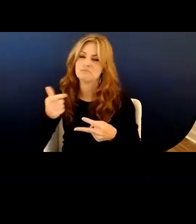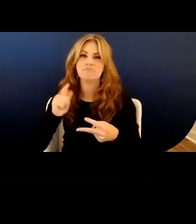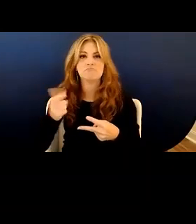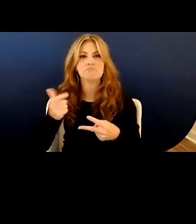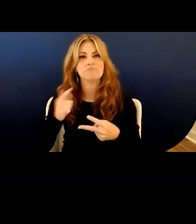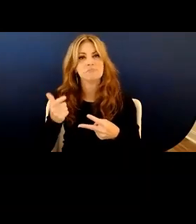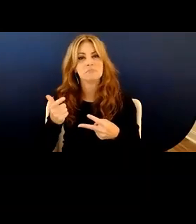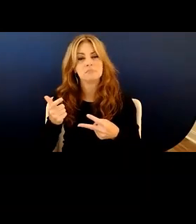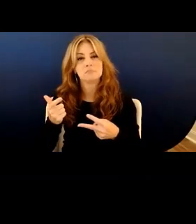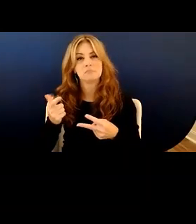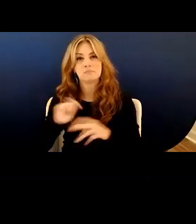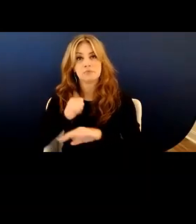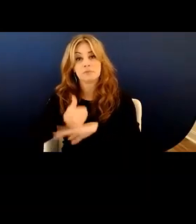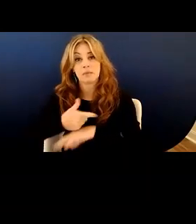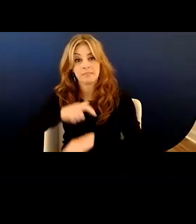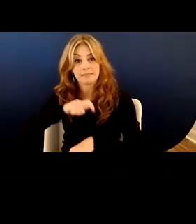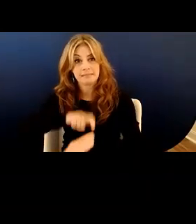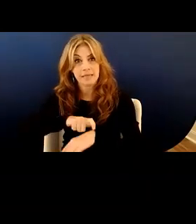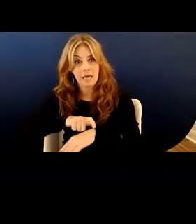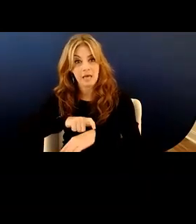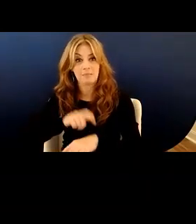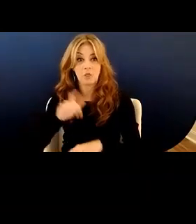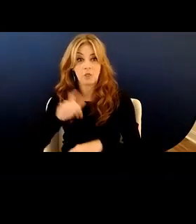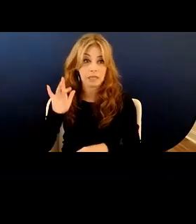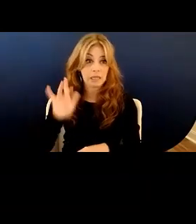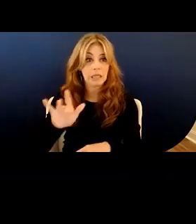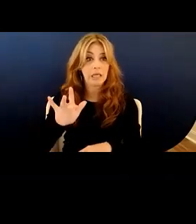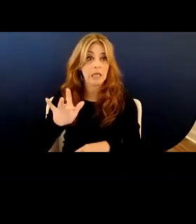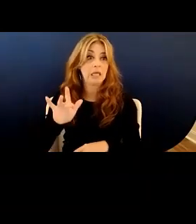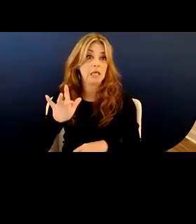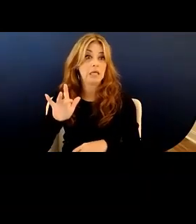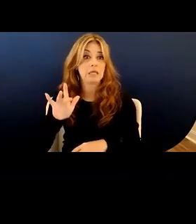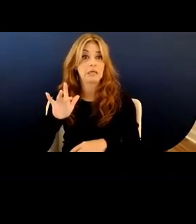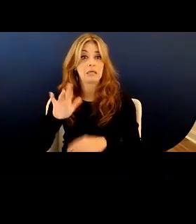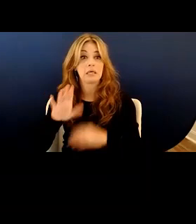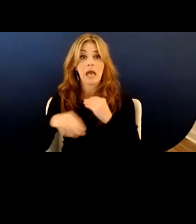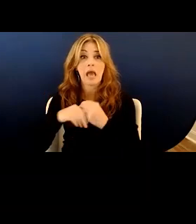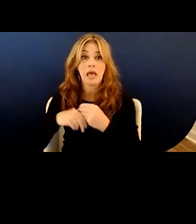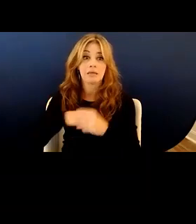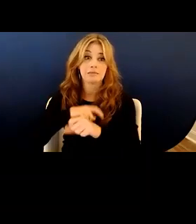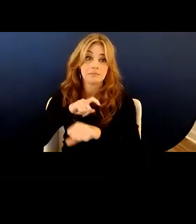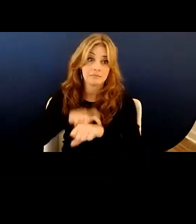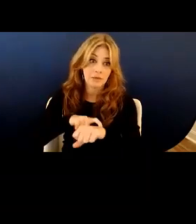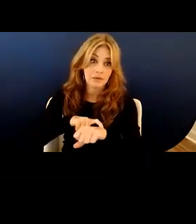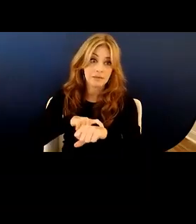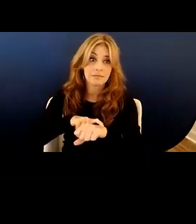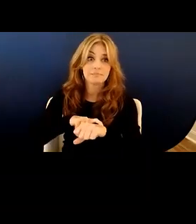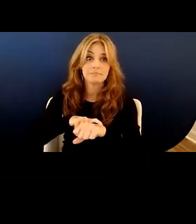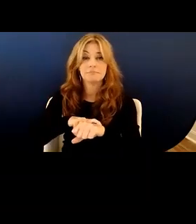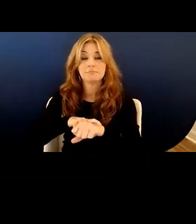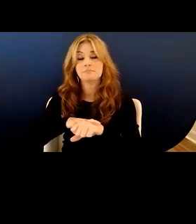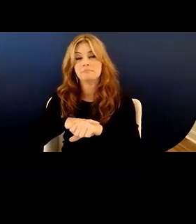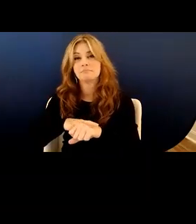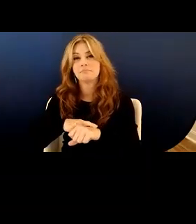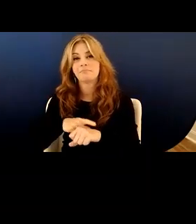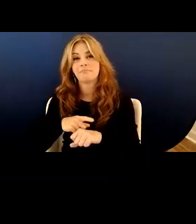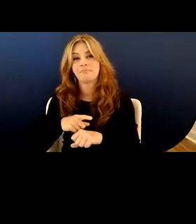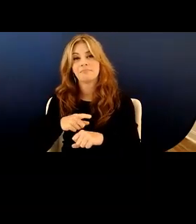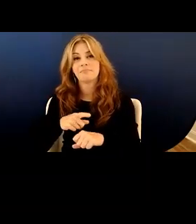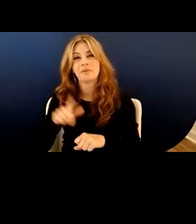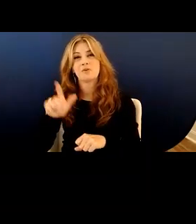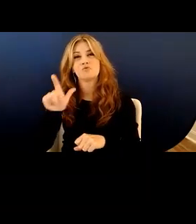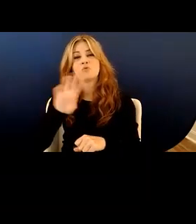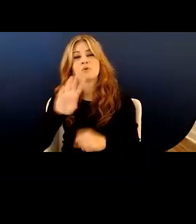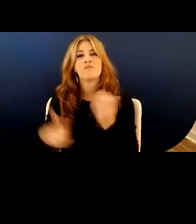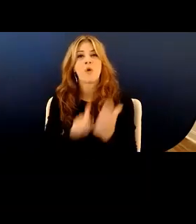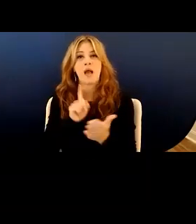You'll set up your time. You click here. You add your time. You use the 24-hour